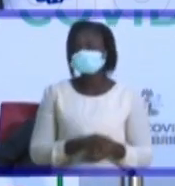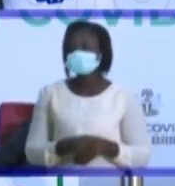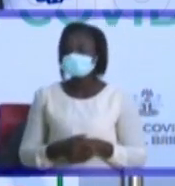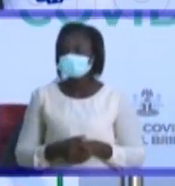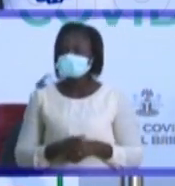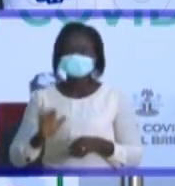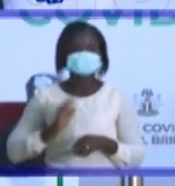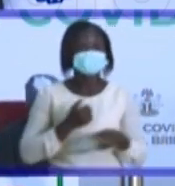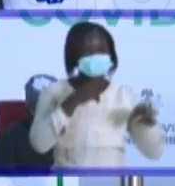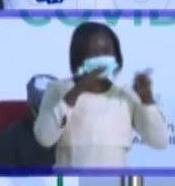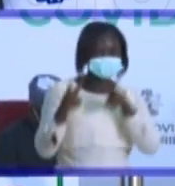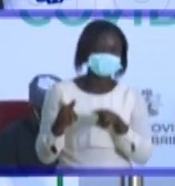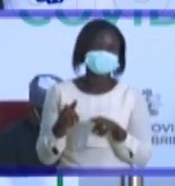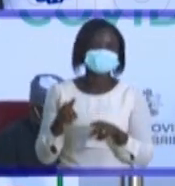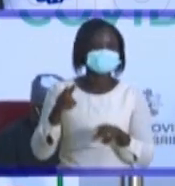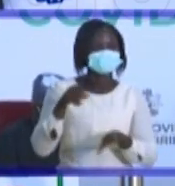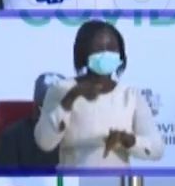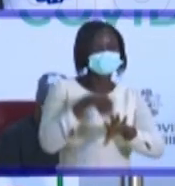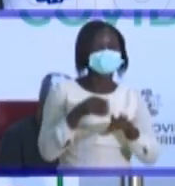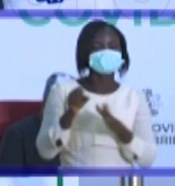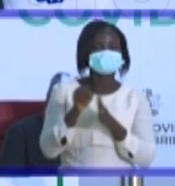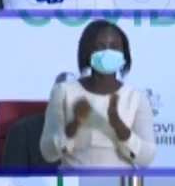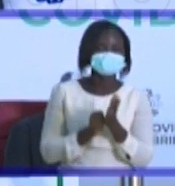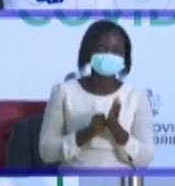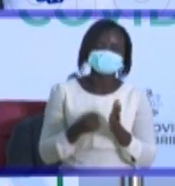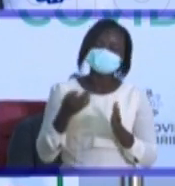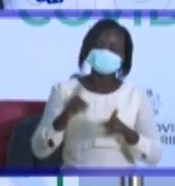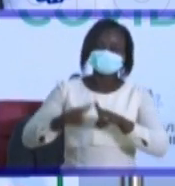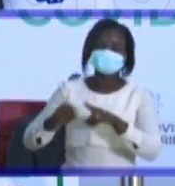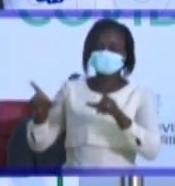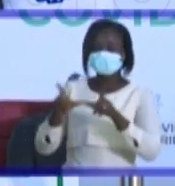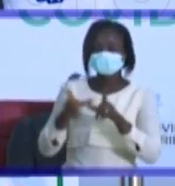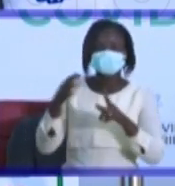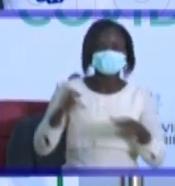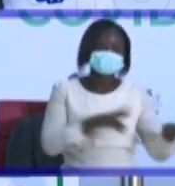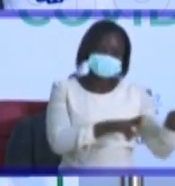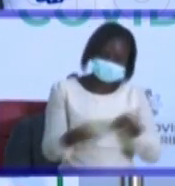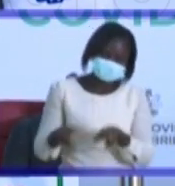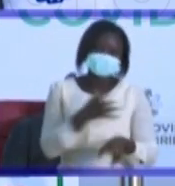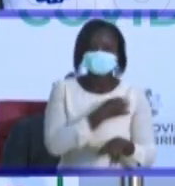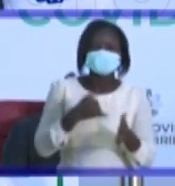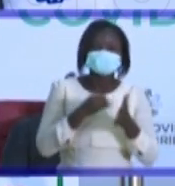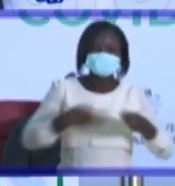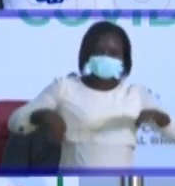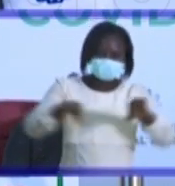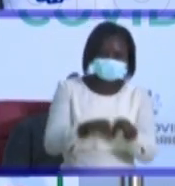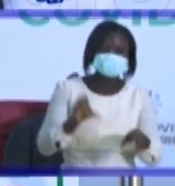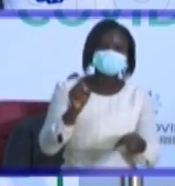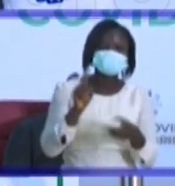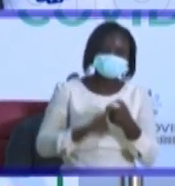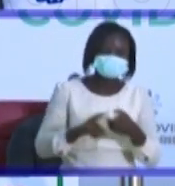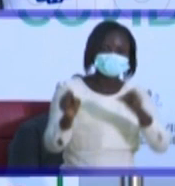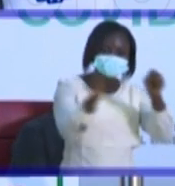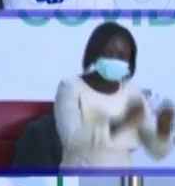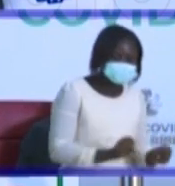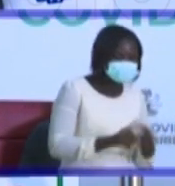Our observation is that states are at various levels of readiness, and it is important to re-strategize to meet all citizens and